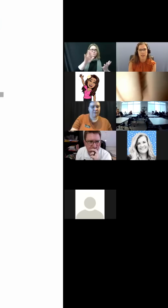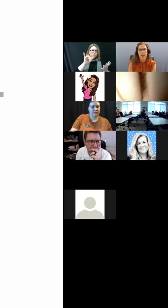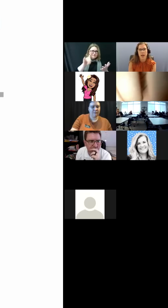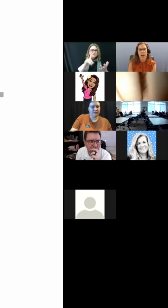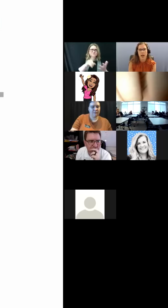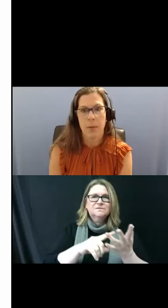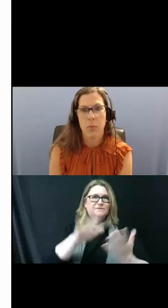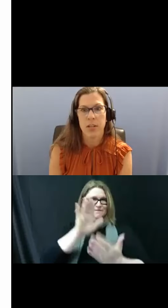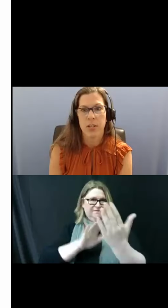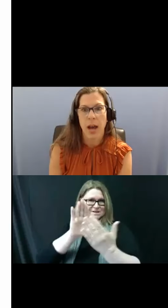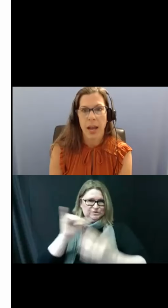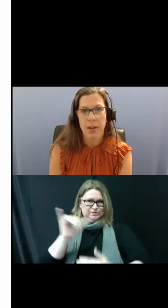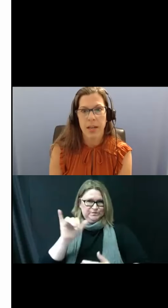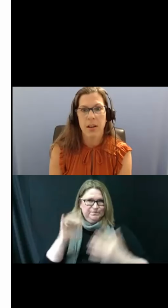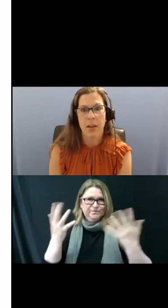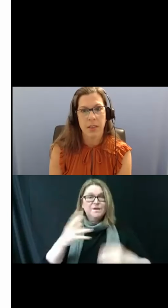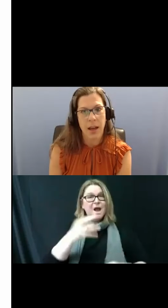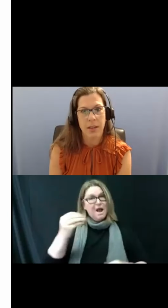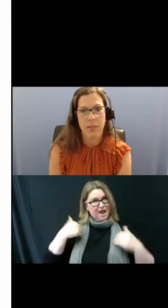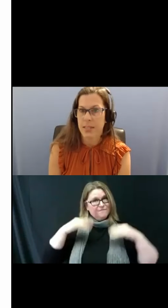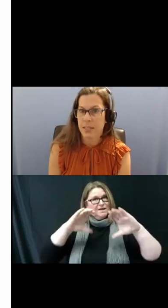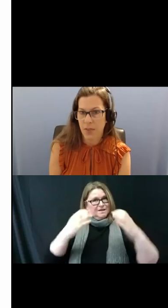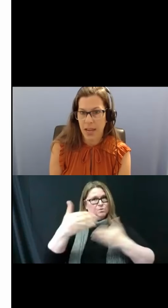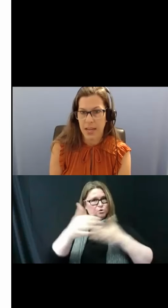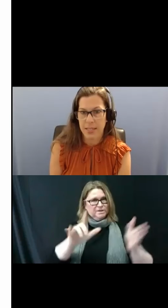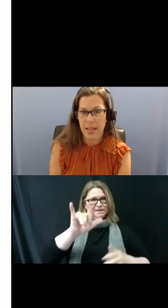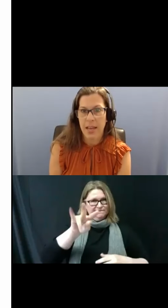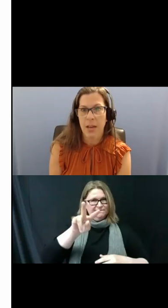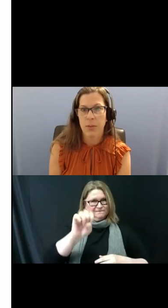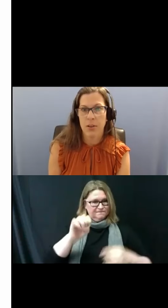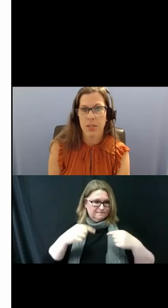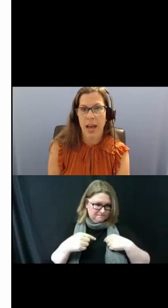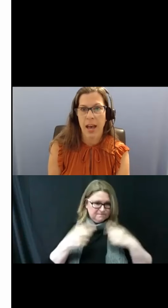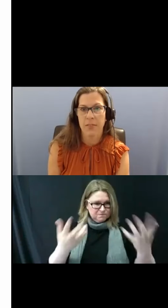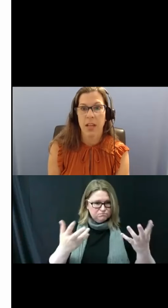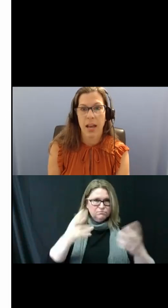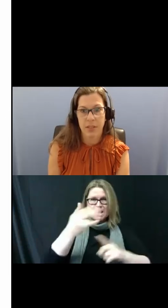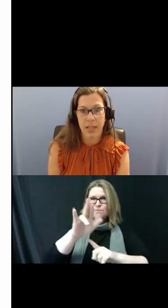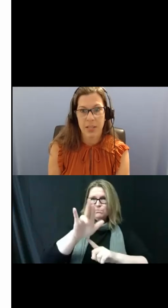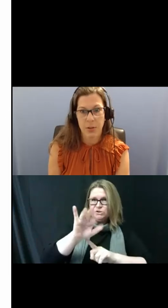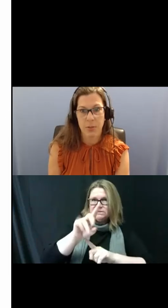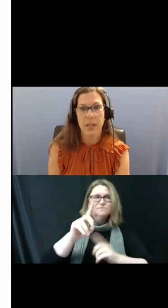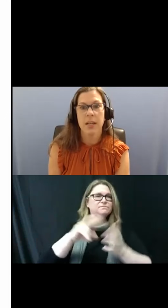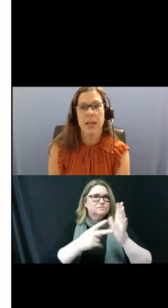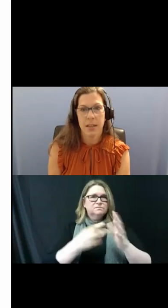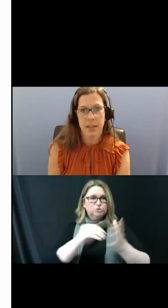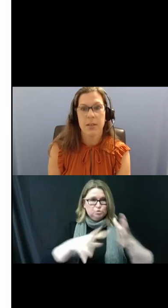well. We do hybrid, online, face-to-face, and we also have live